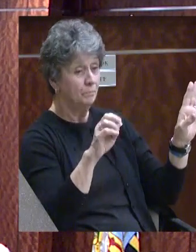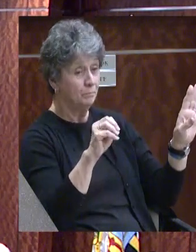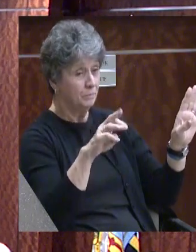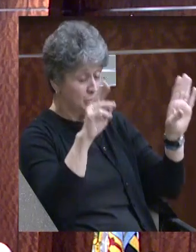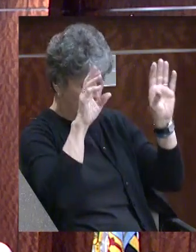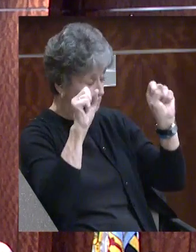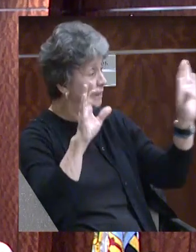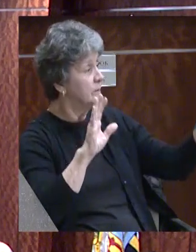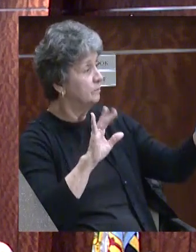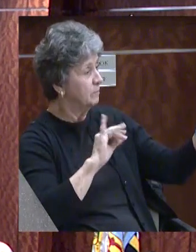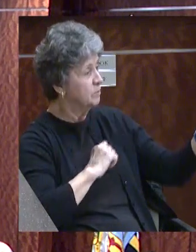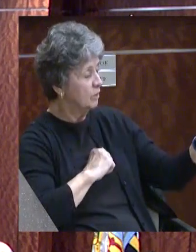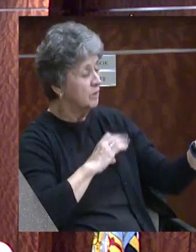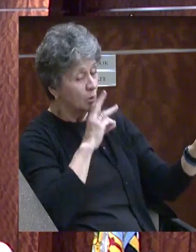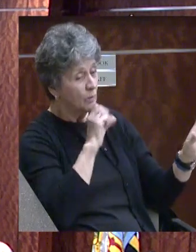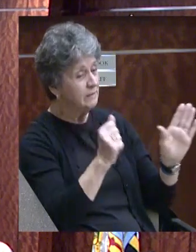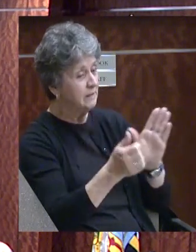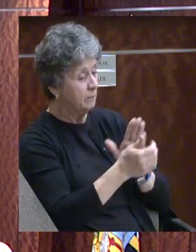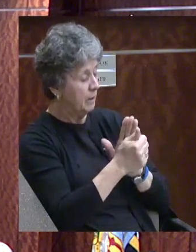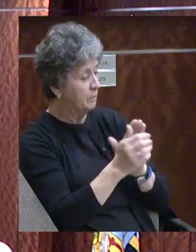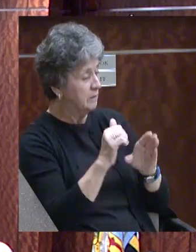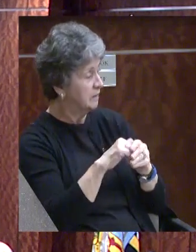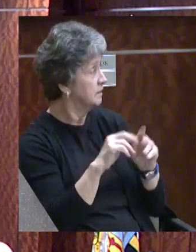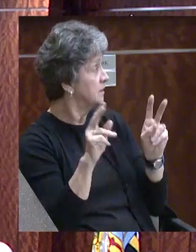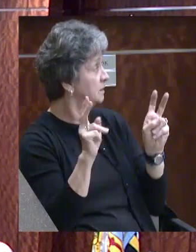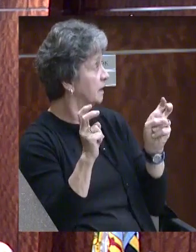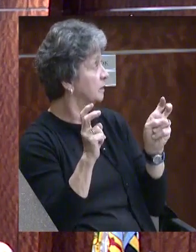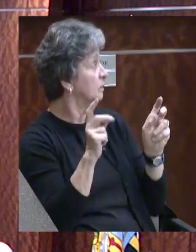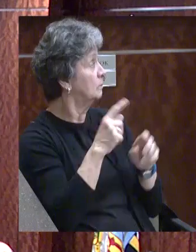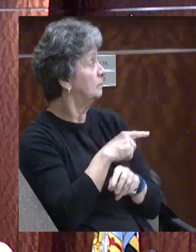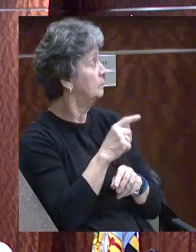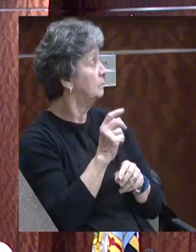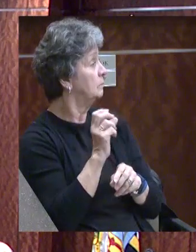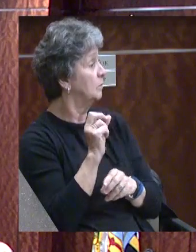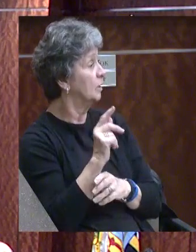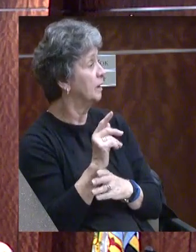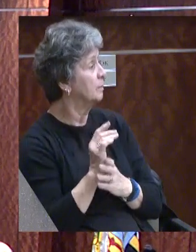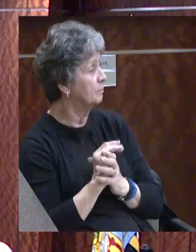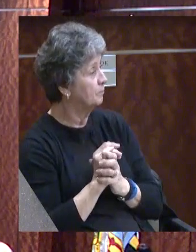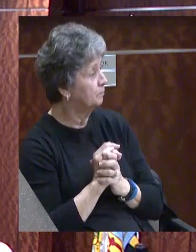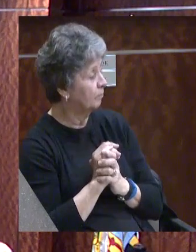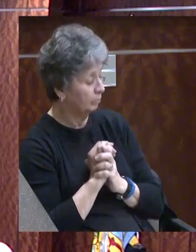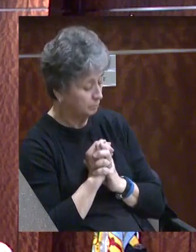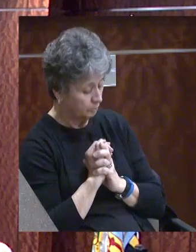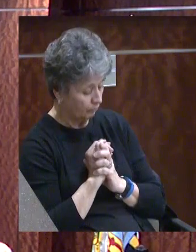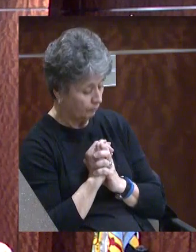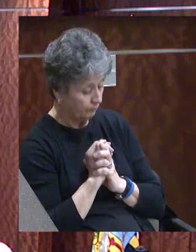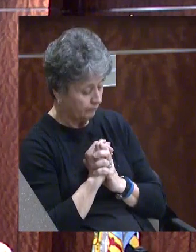sorry. There was an amendment in that title. Okay.